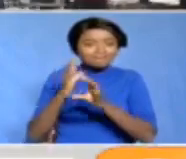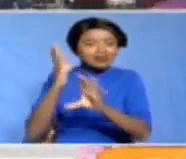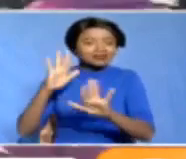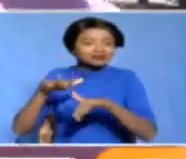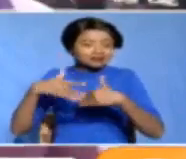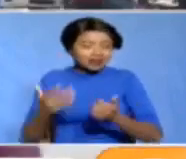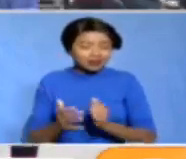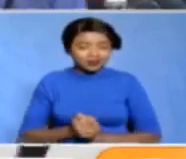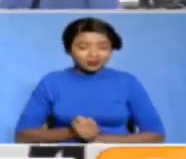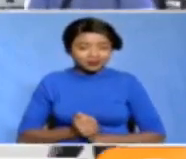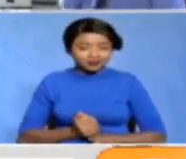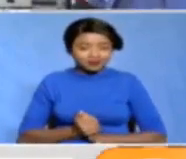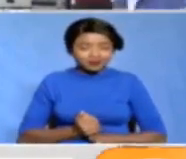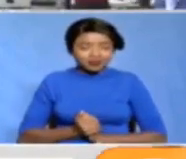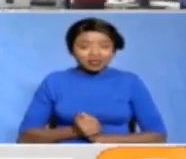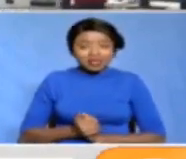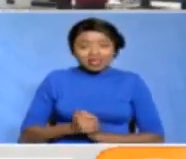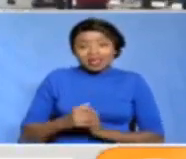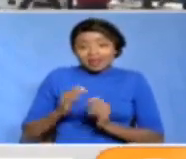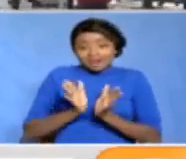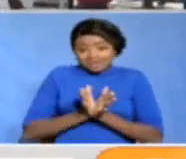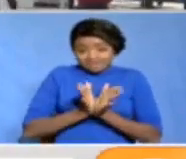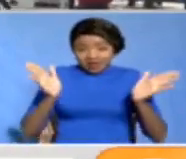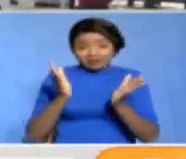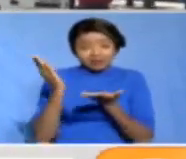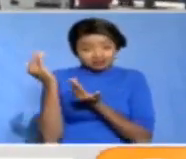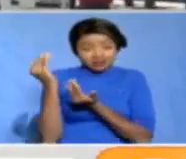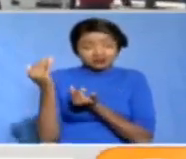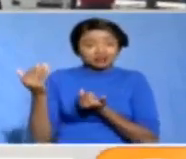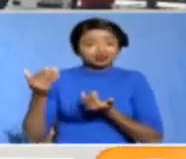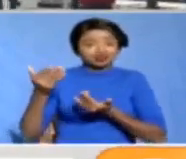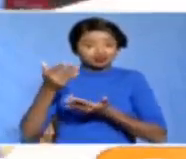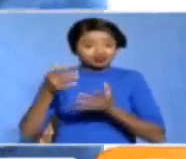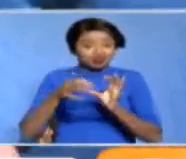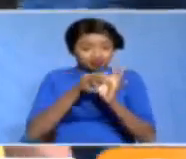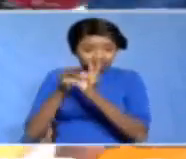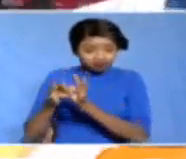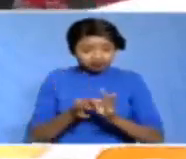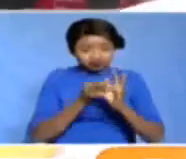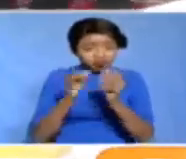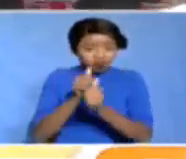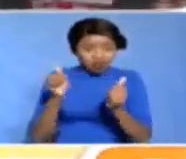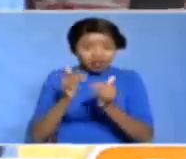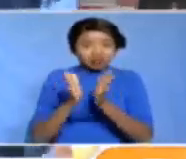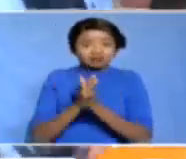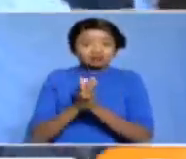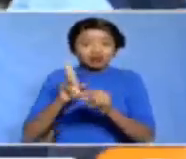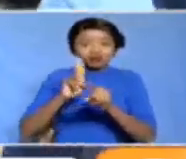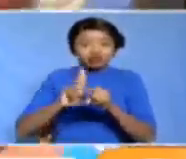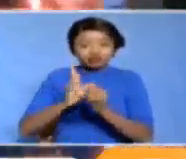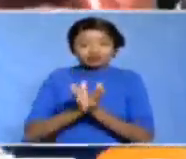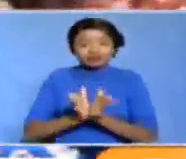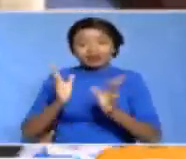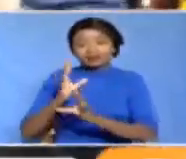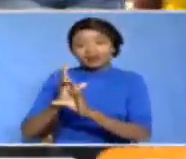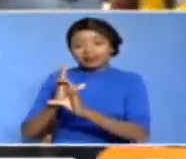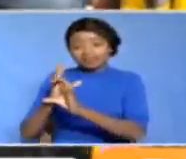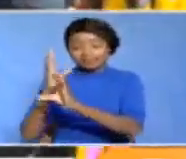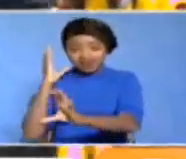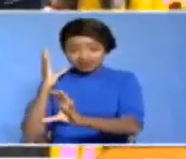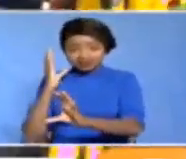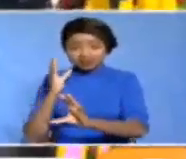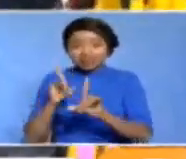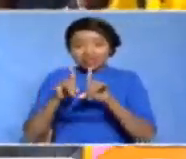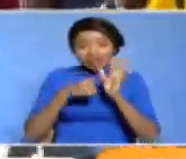implemented, members of the public are expected to cooperate and use public service vehicles on the selected roads, with Uhuru Park and Railway Bus